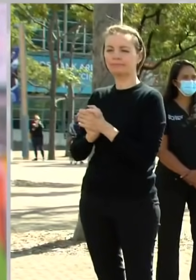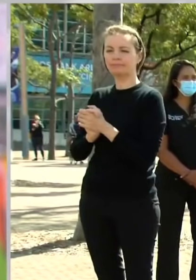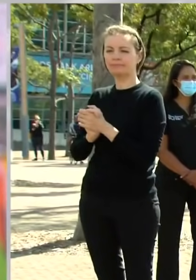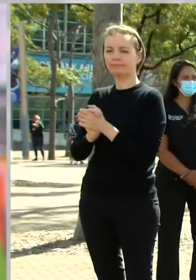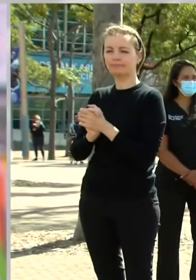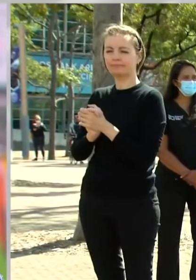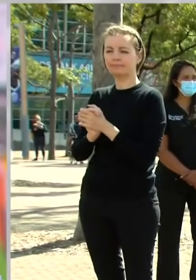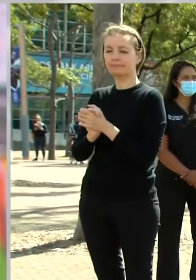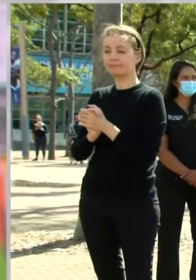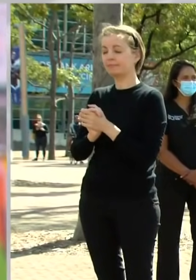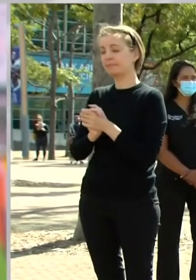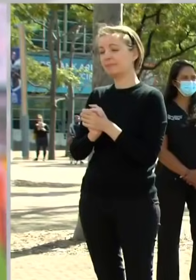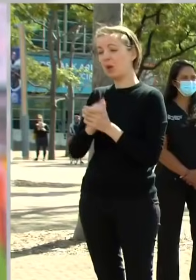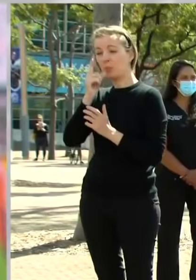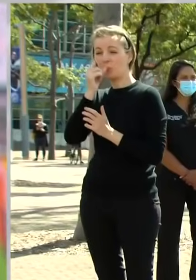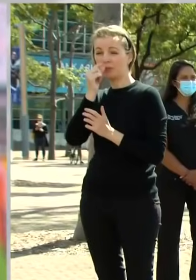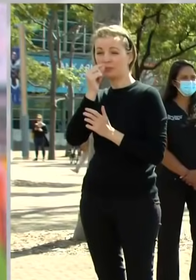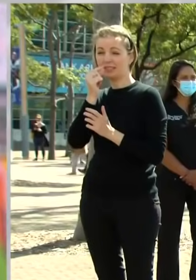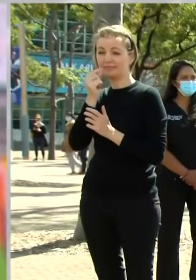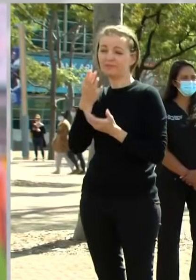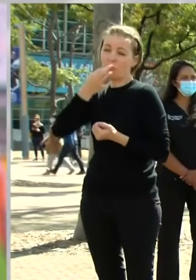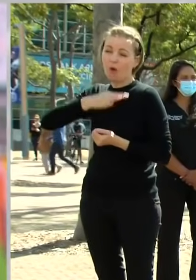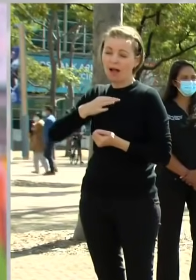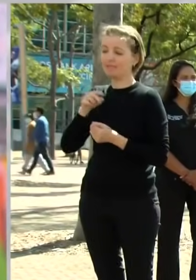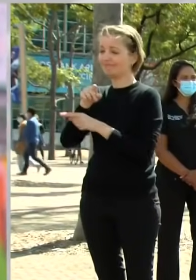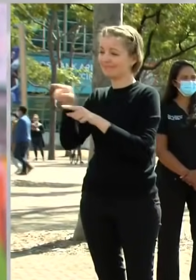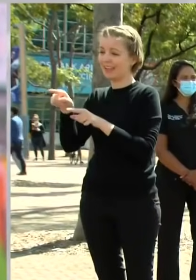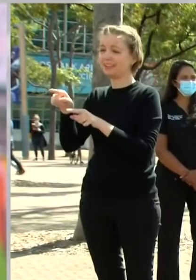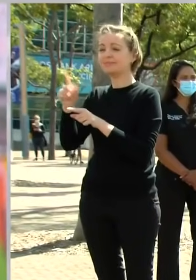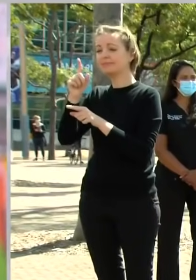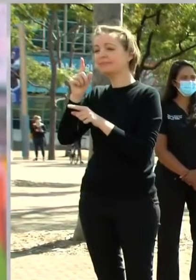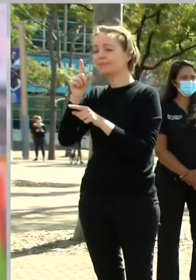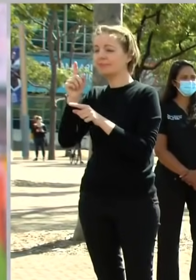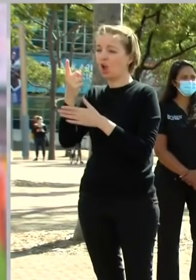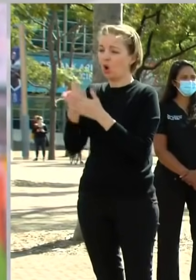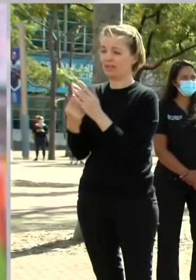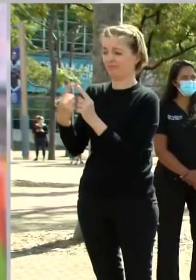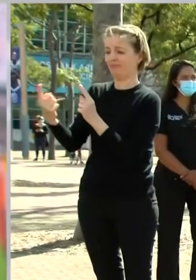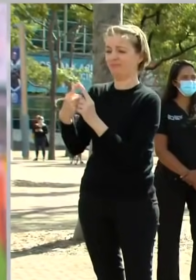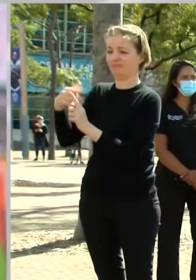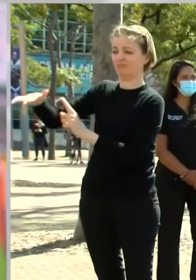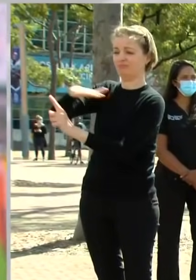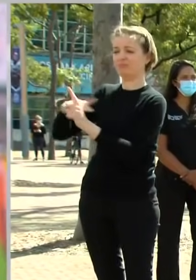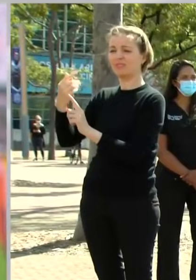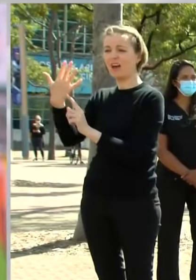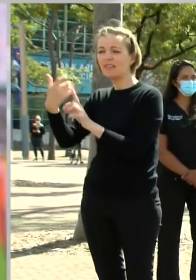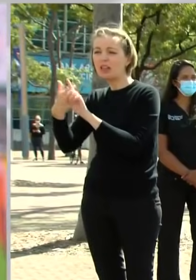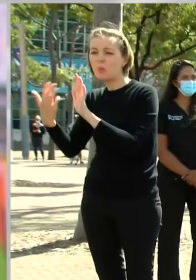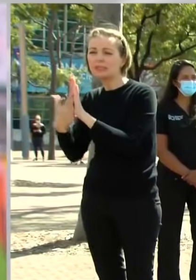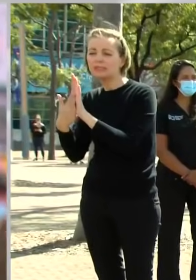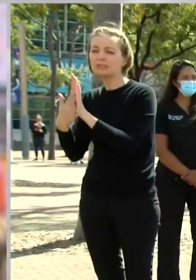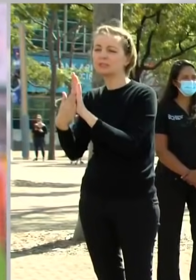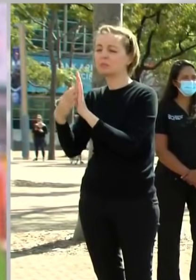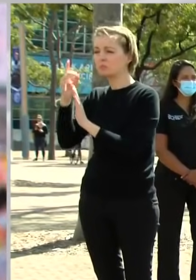to say to you, for the next little while, do all those things that you're allowed to do, but do them within your local area. So we have all